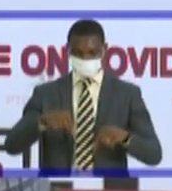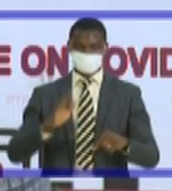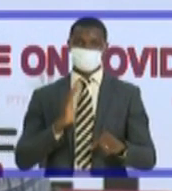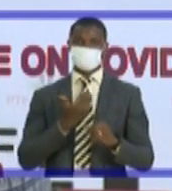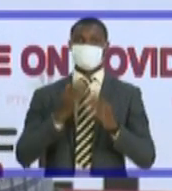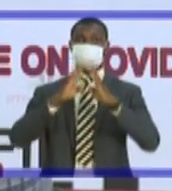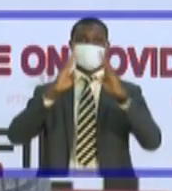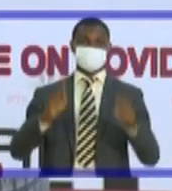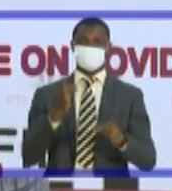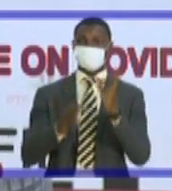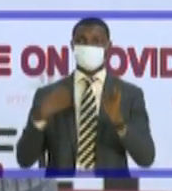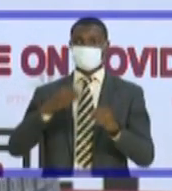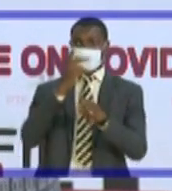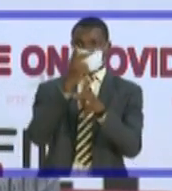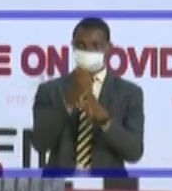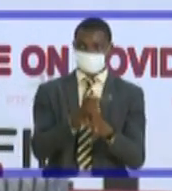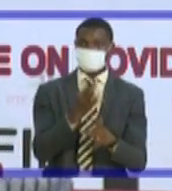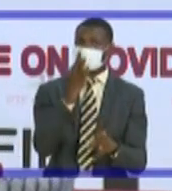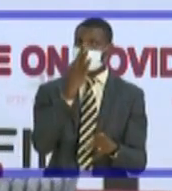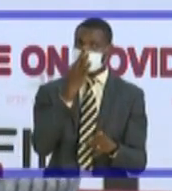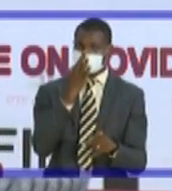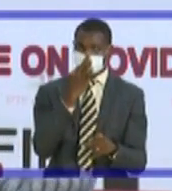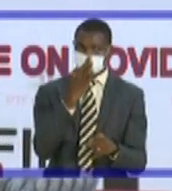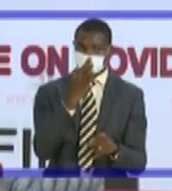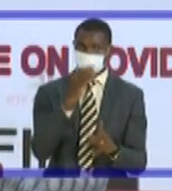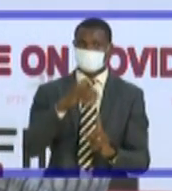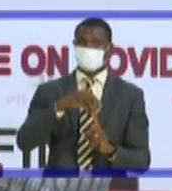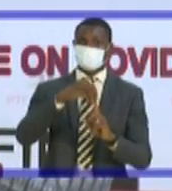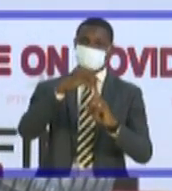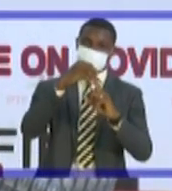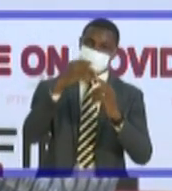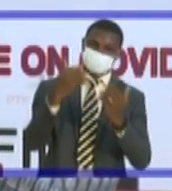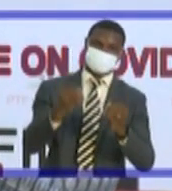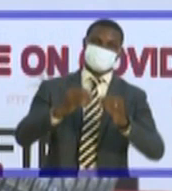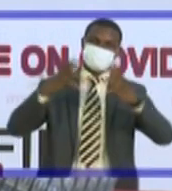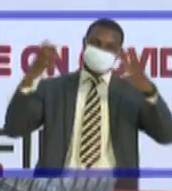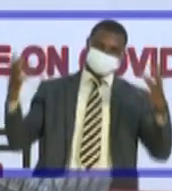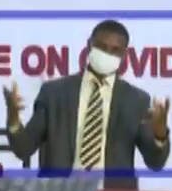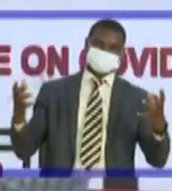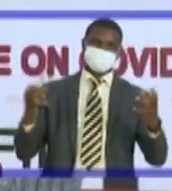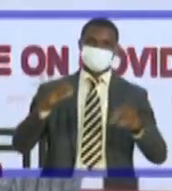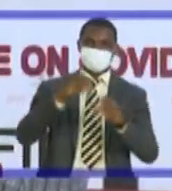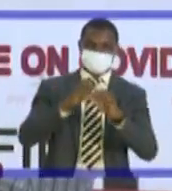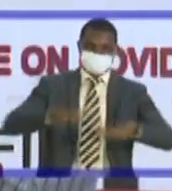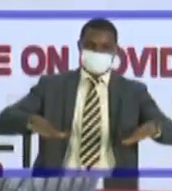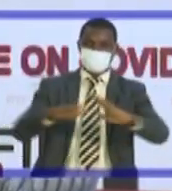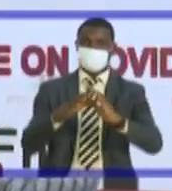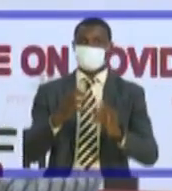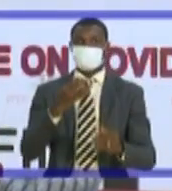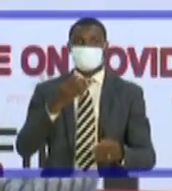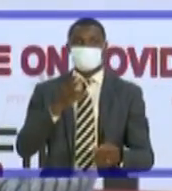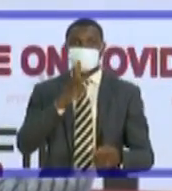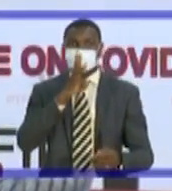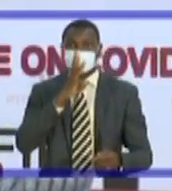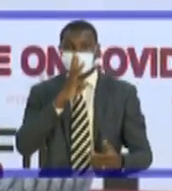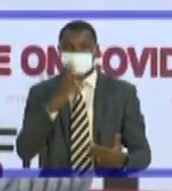keep foodstuff, especially grains of that nature, in a damp place,